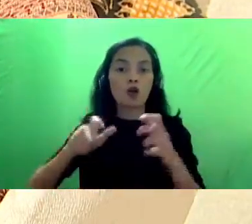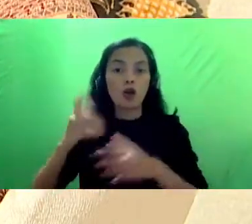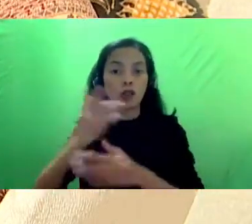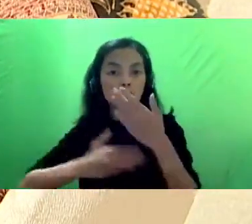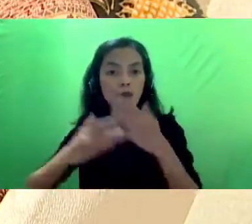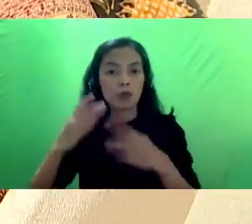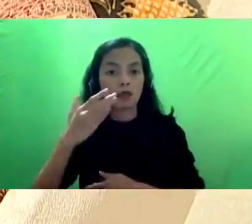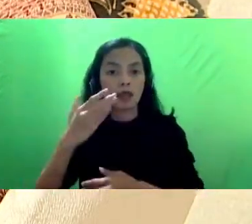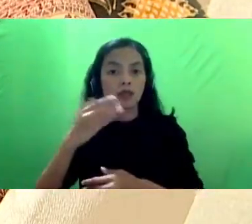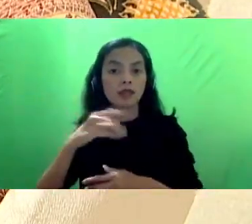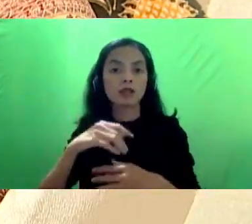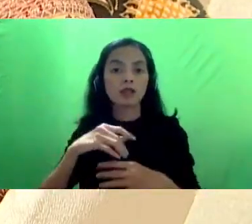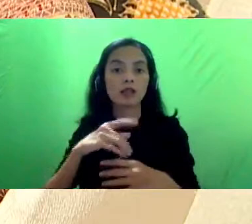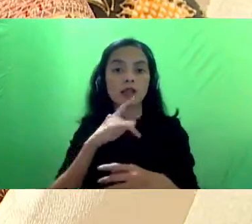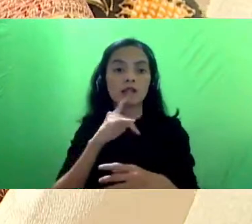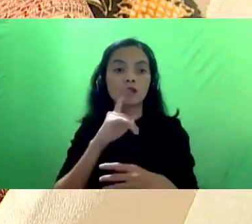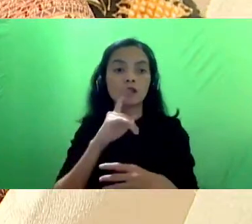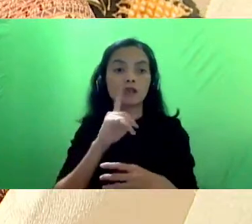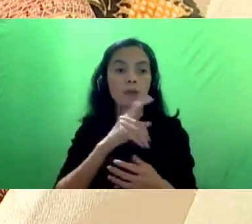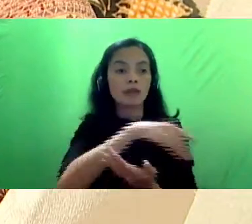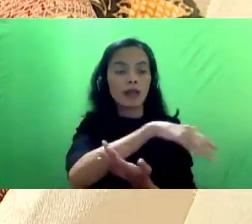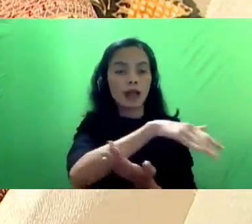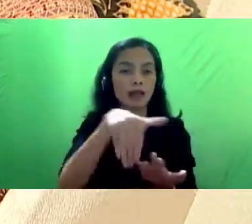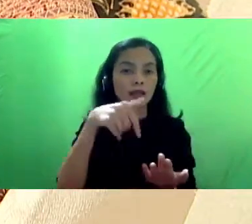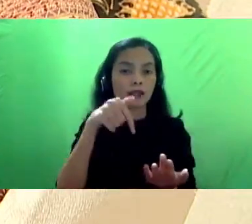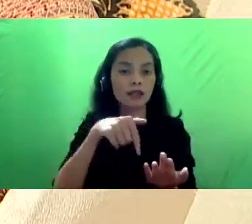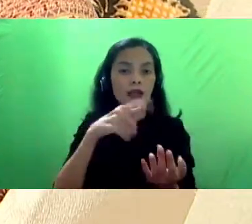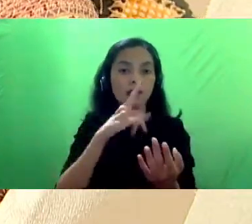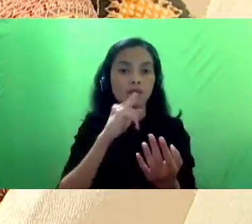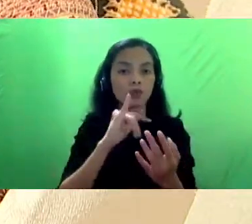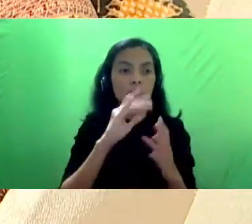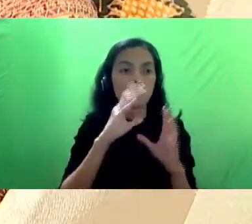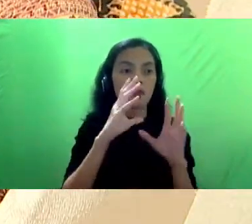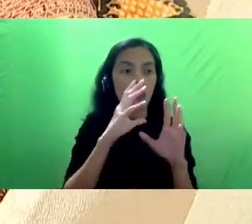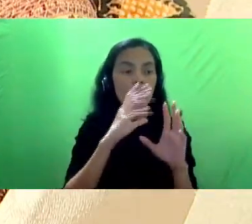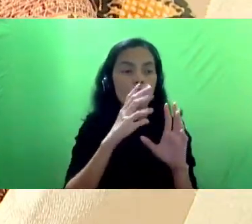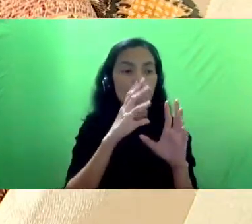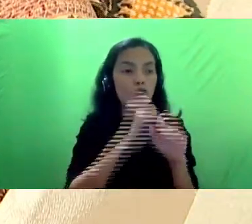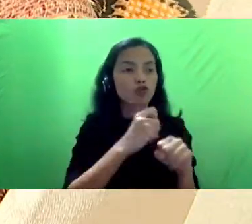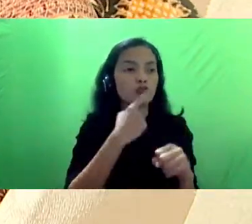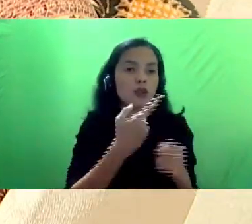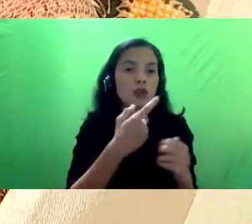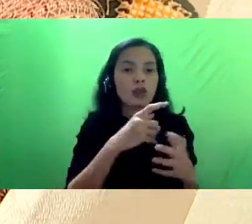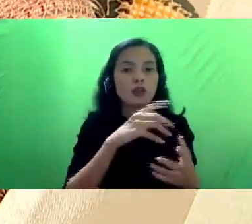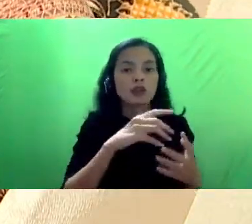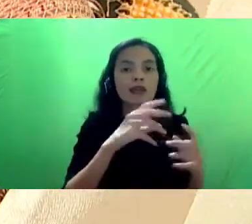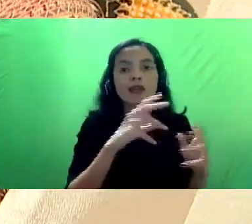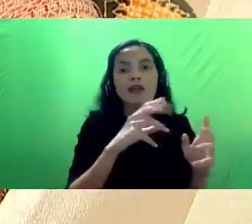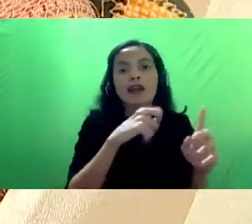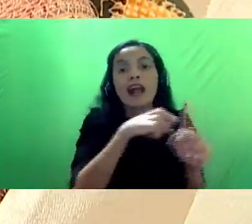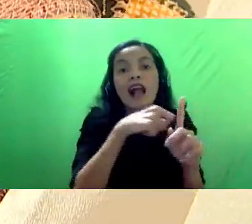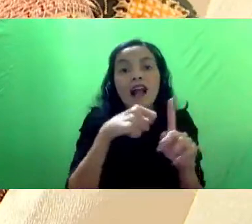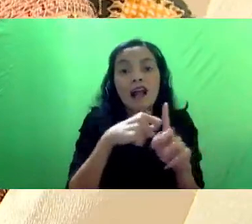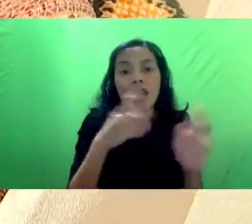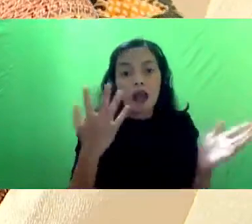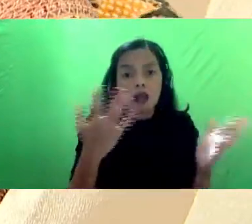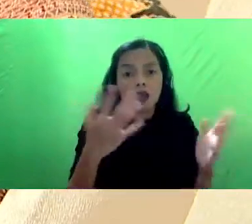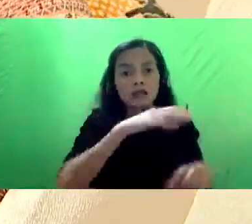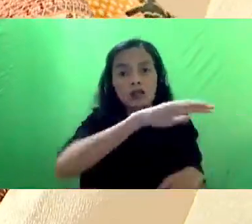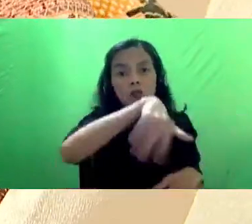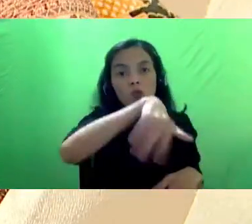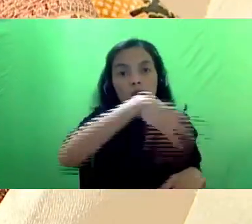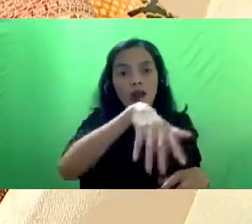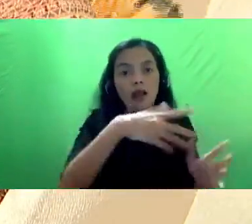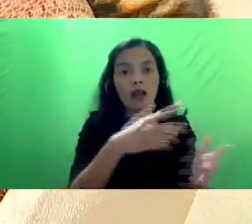Because the database now is only based on the household, we just know how many persons in